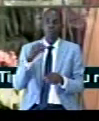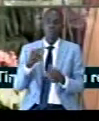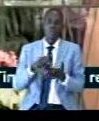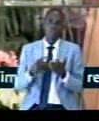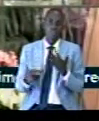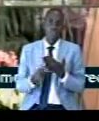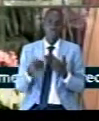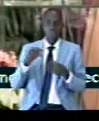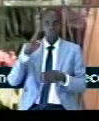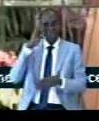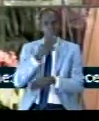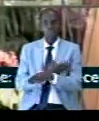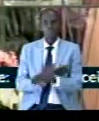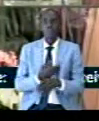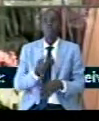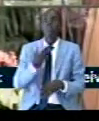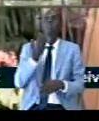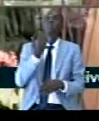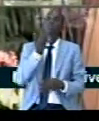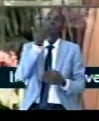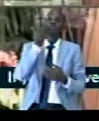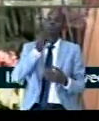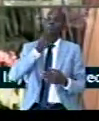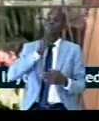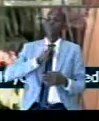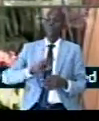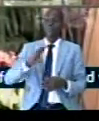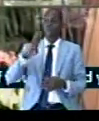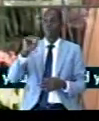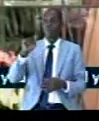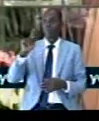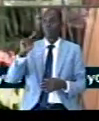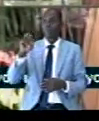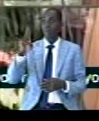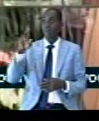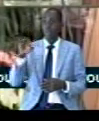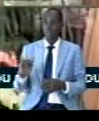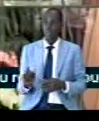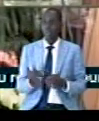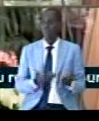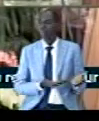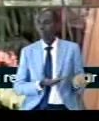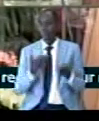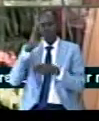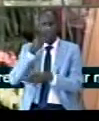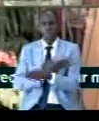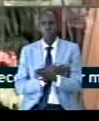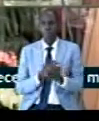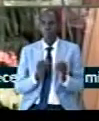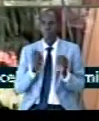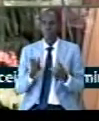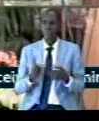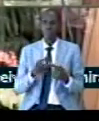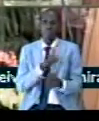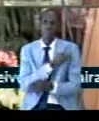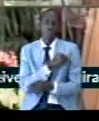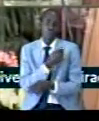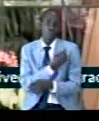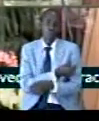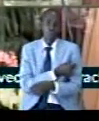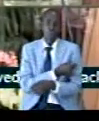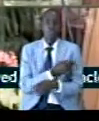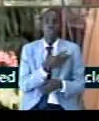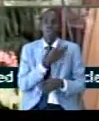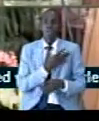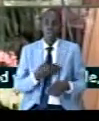son swallowed battery. So we rushed him to the hospital, that's UBTH in Benin here. We wanted to do operation